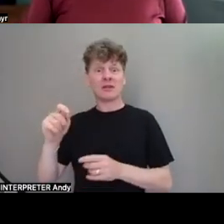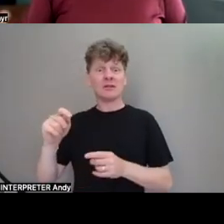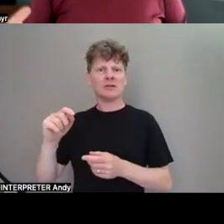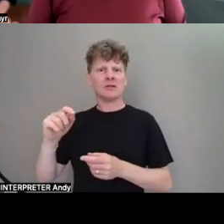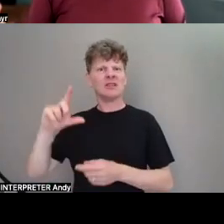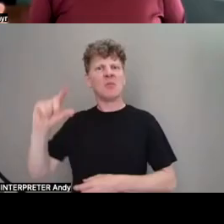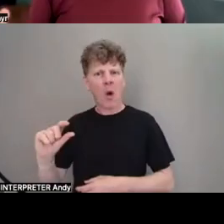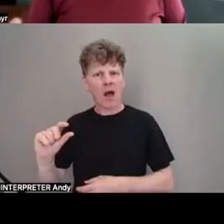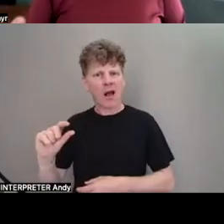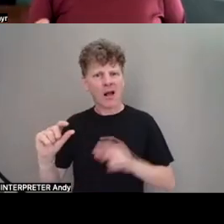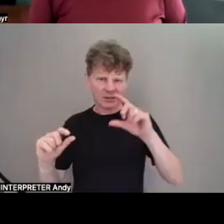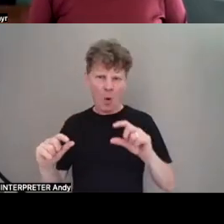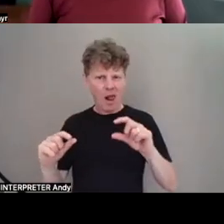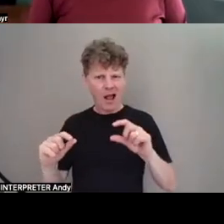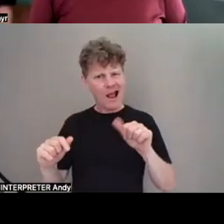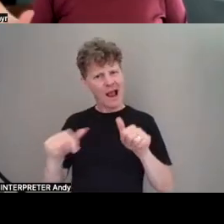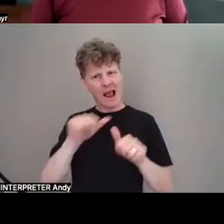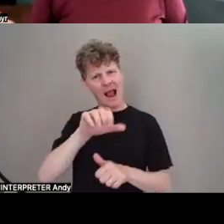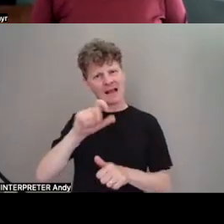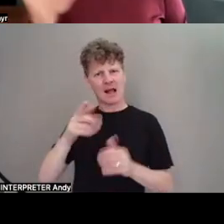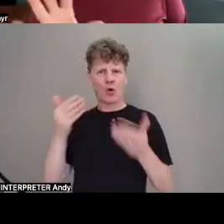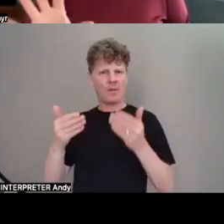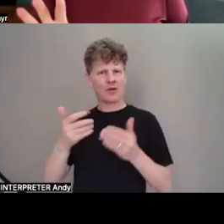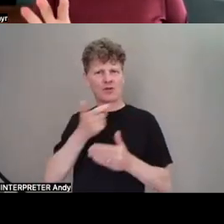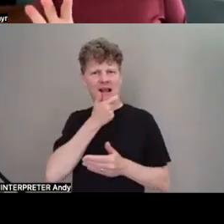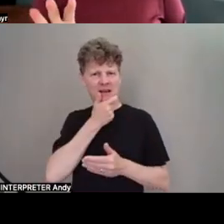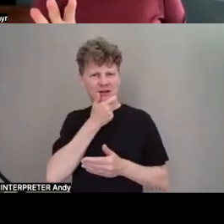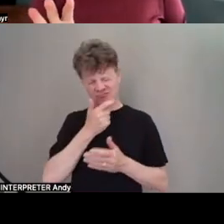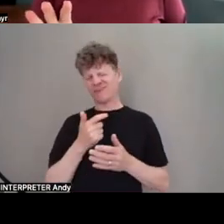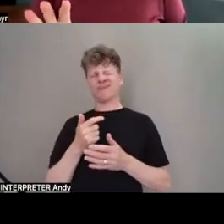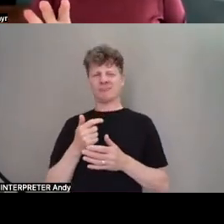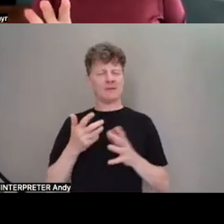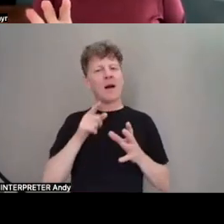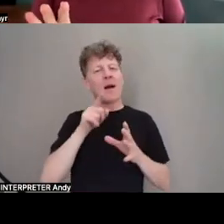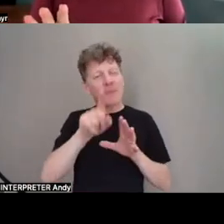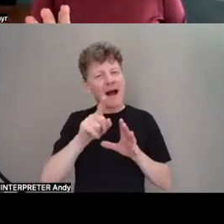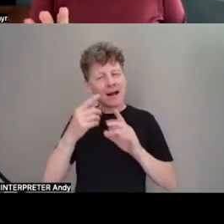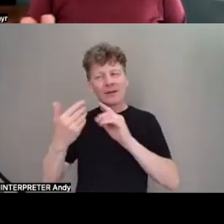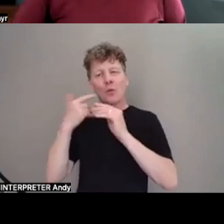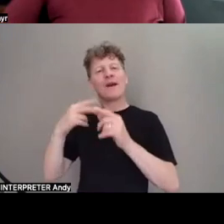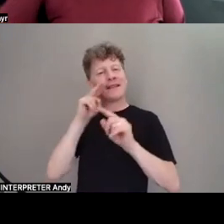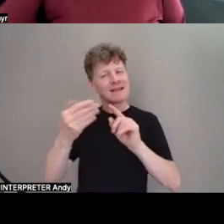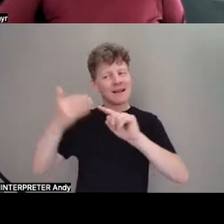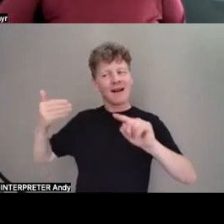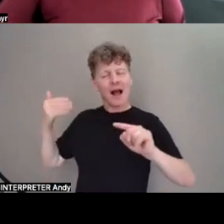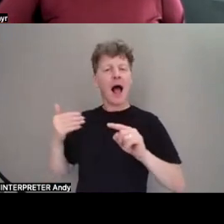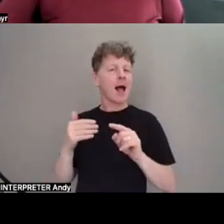in ASL than English, and it kind of aligns with what we've seen so far.